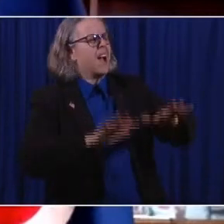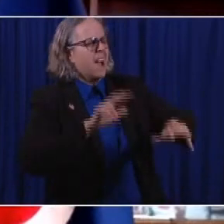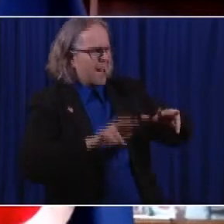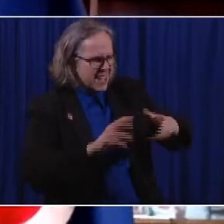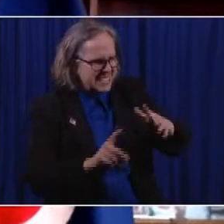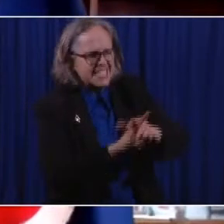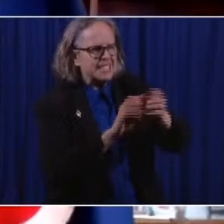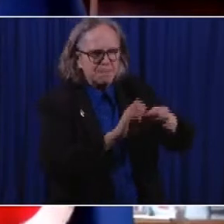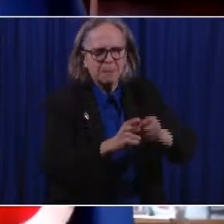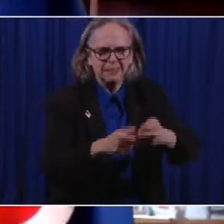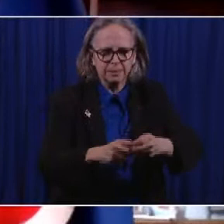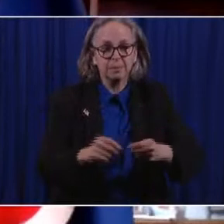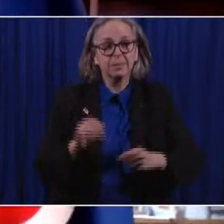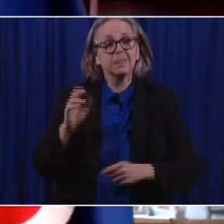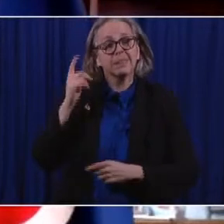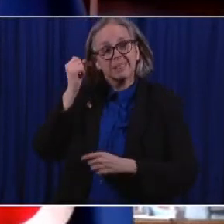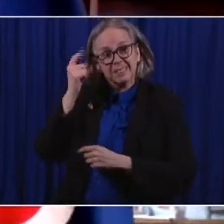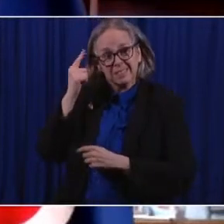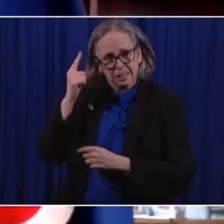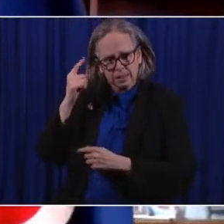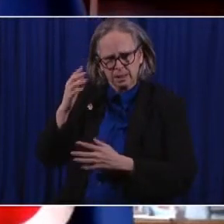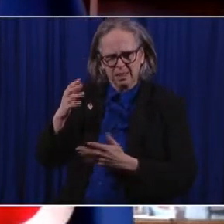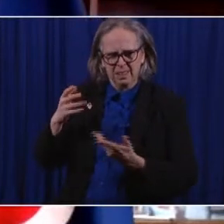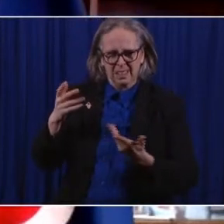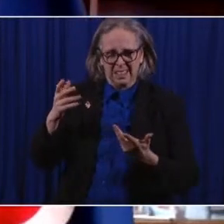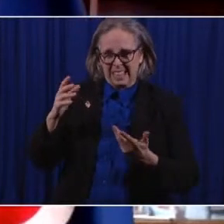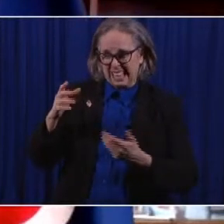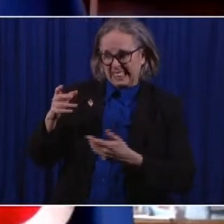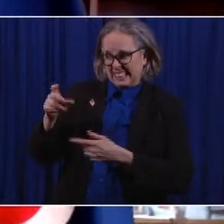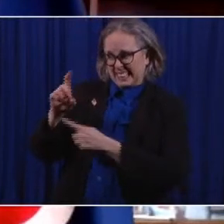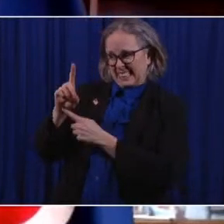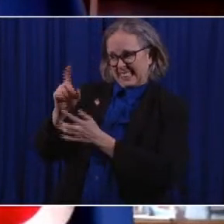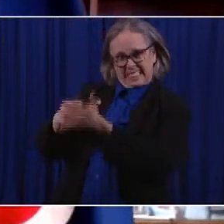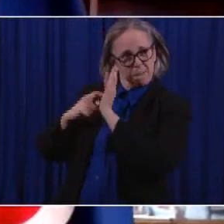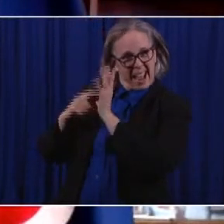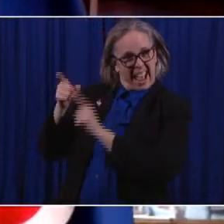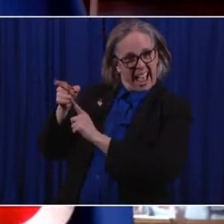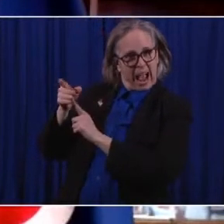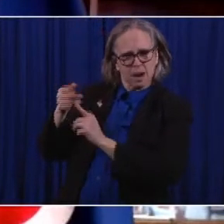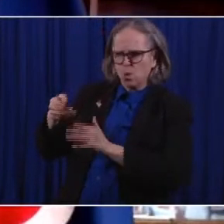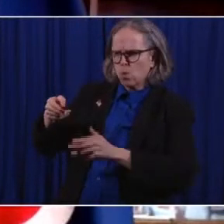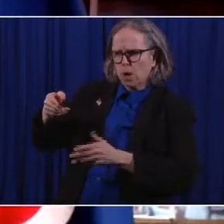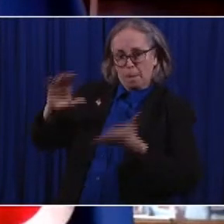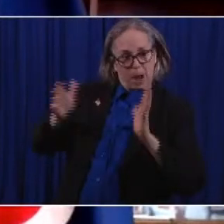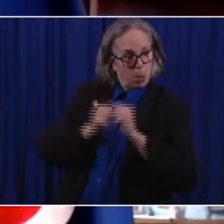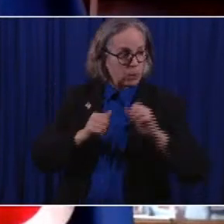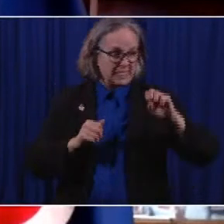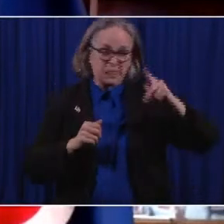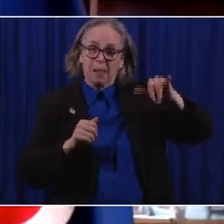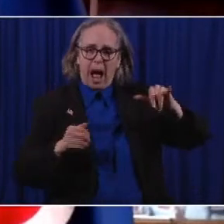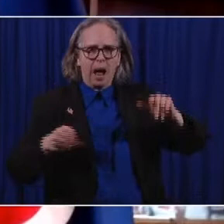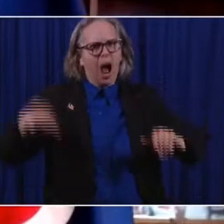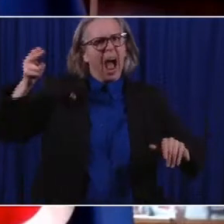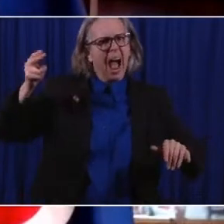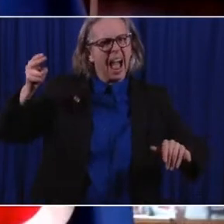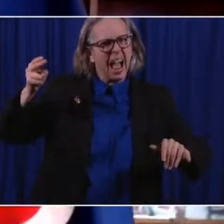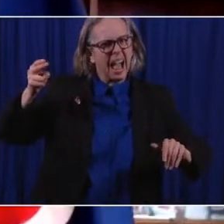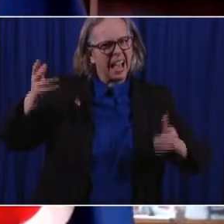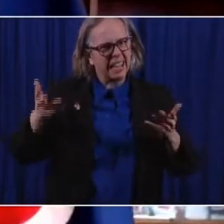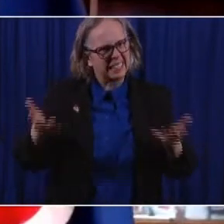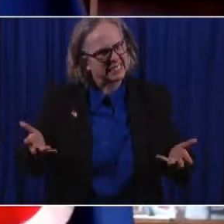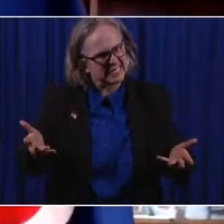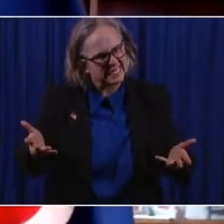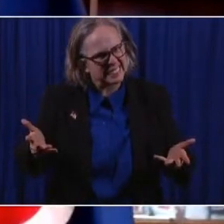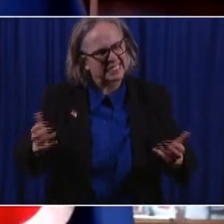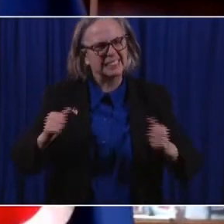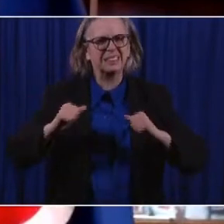a large proportion right now. The plan next week will, I believe, ensure that vaccines get into people's